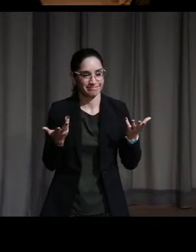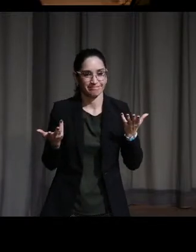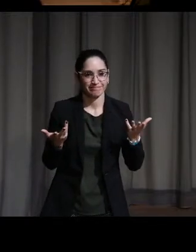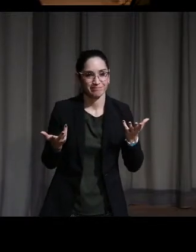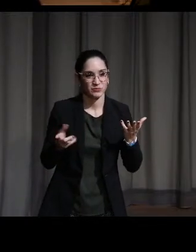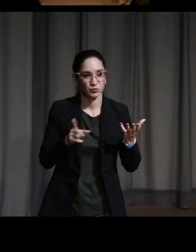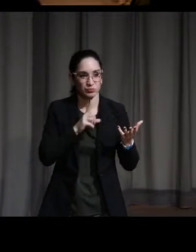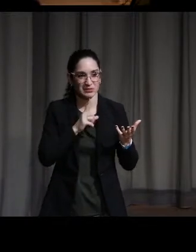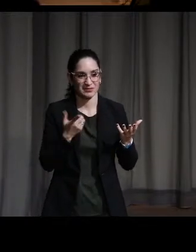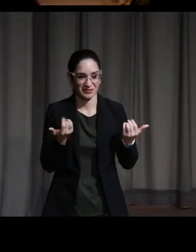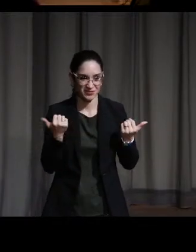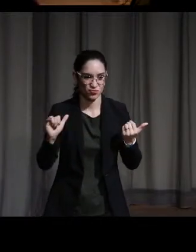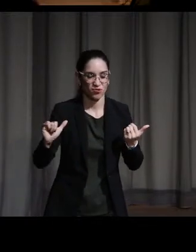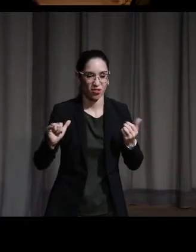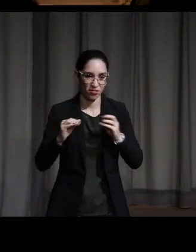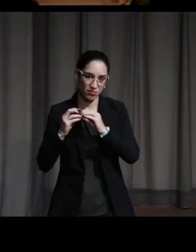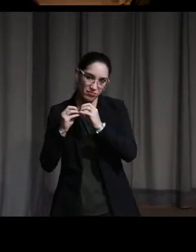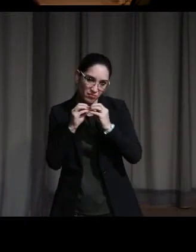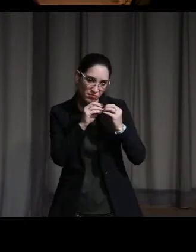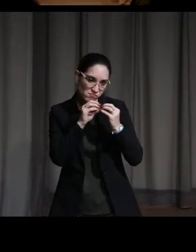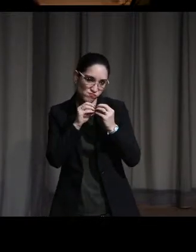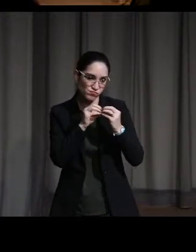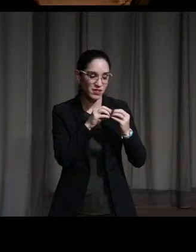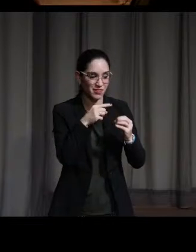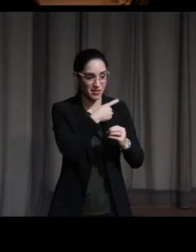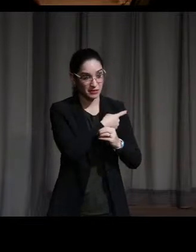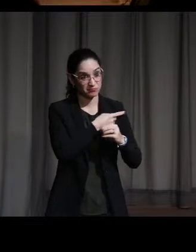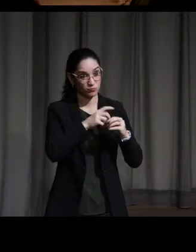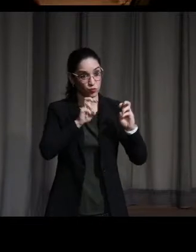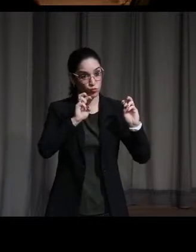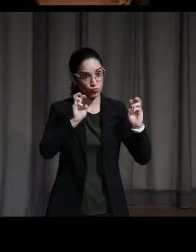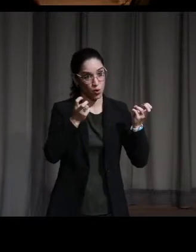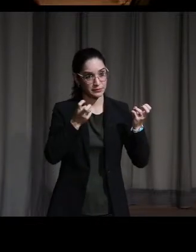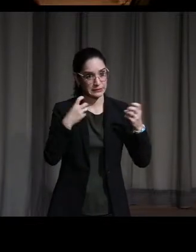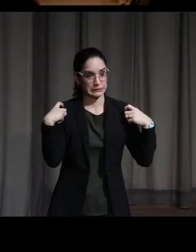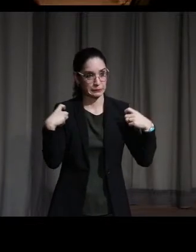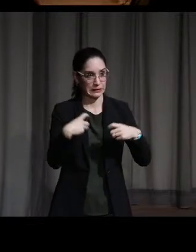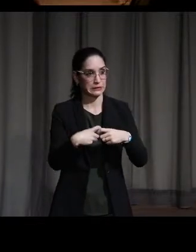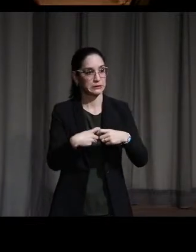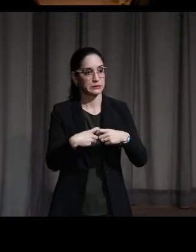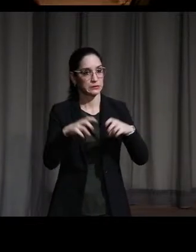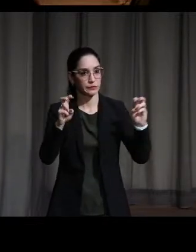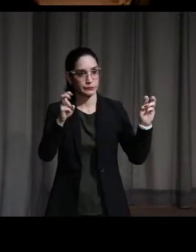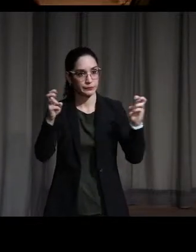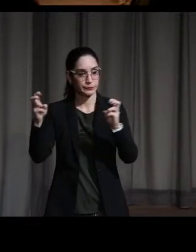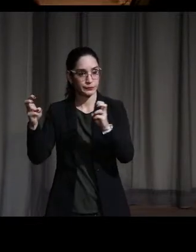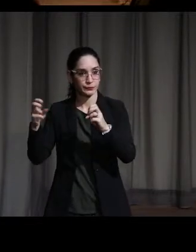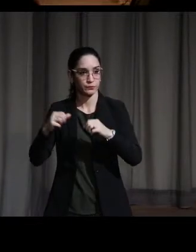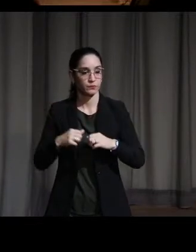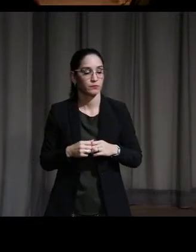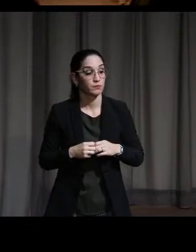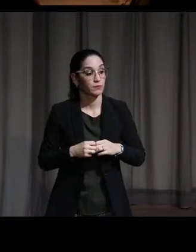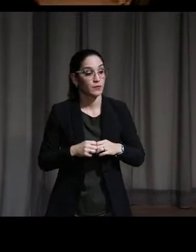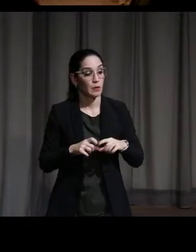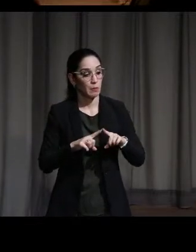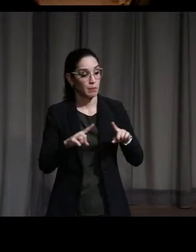there's an active debate about this, right? The quote is in Spanish, admittedly, but Carlos Rafael Rodriguez was an important